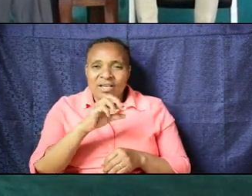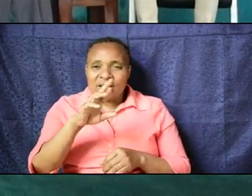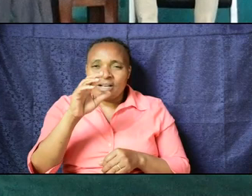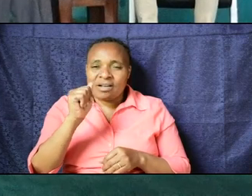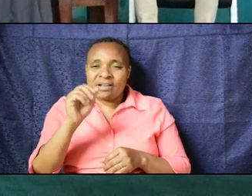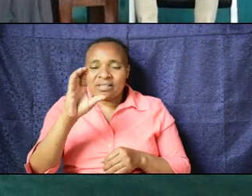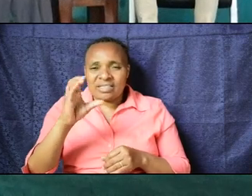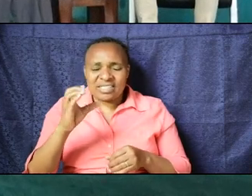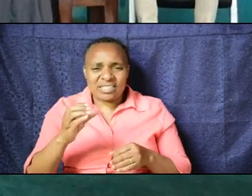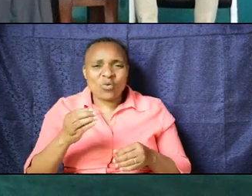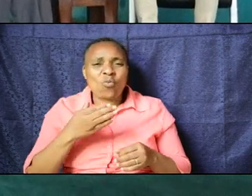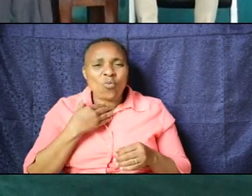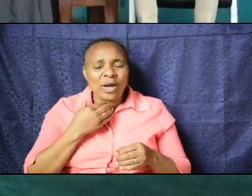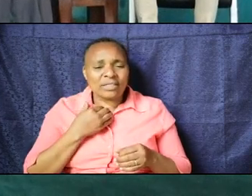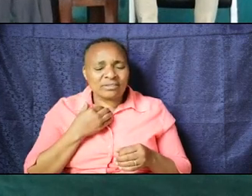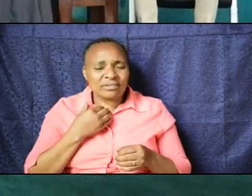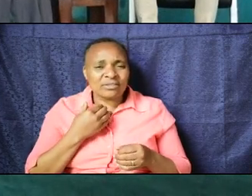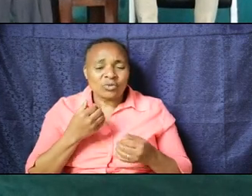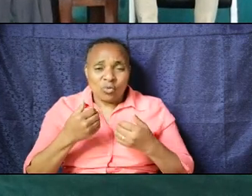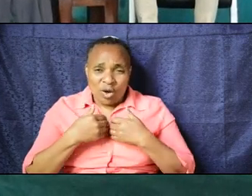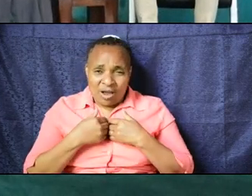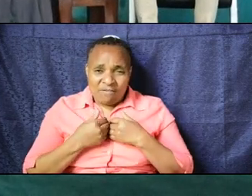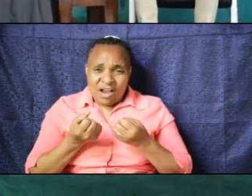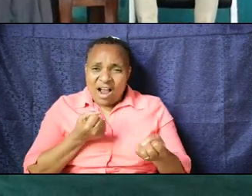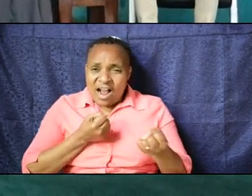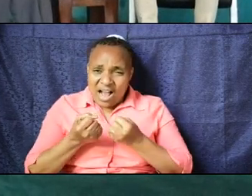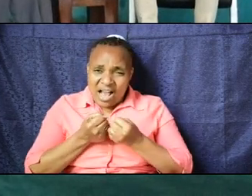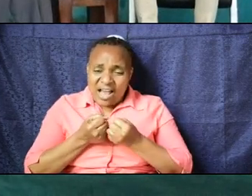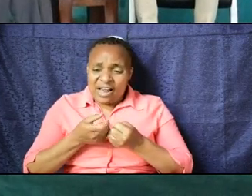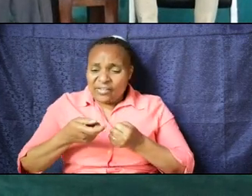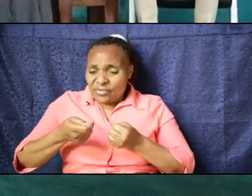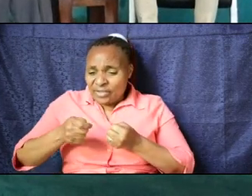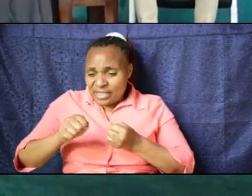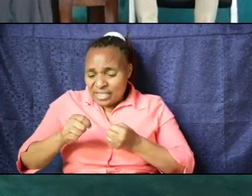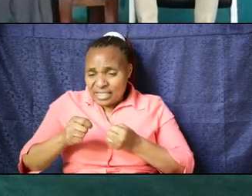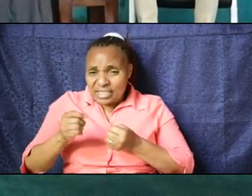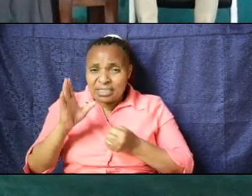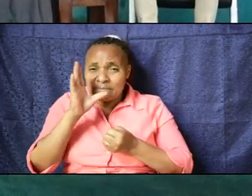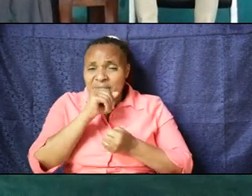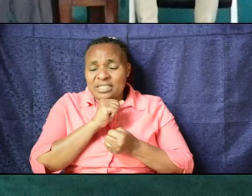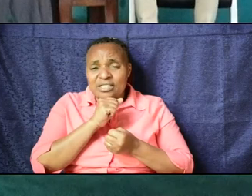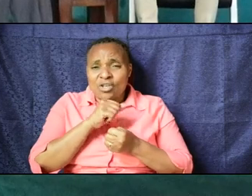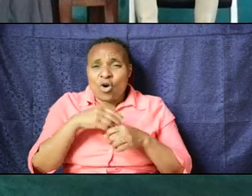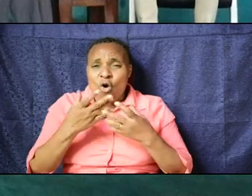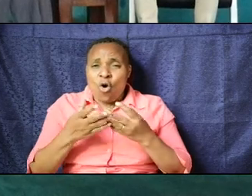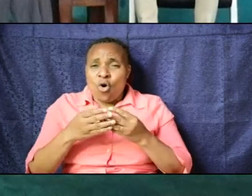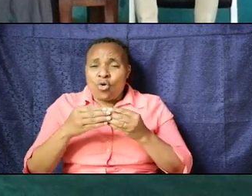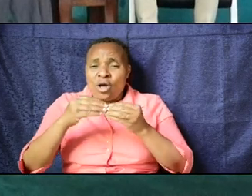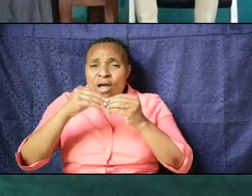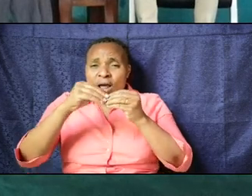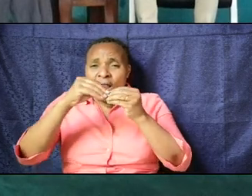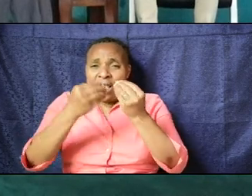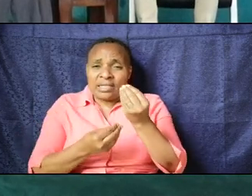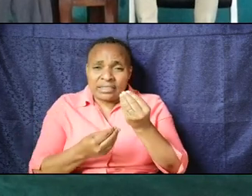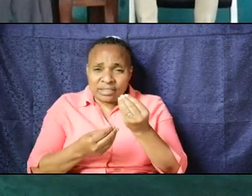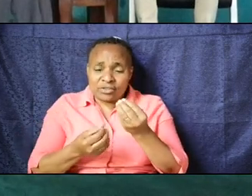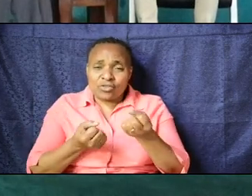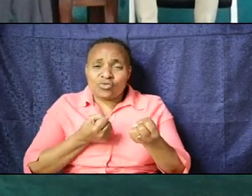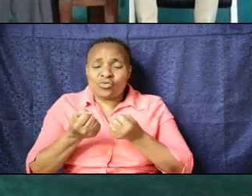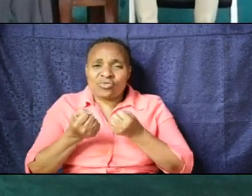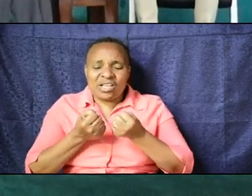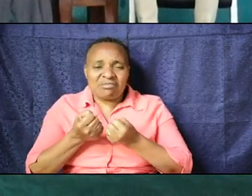would you prefer to have a car without the keys to start it or license to drive it? No.